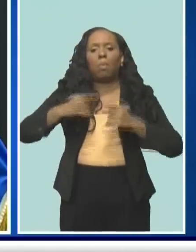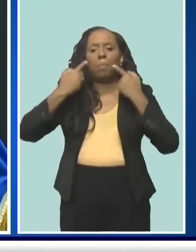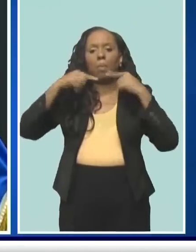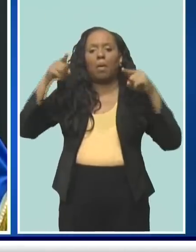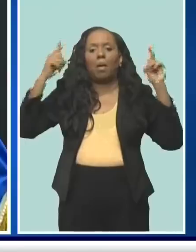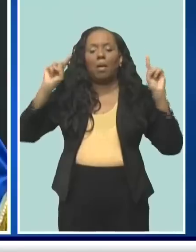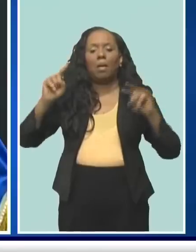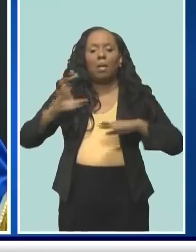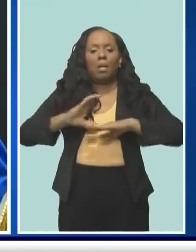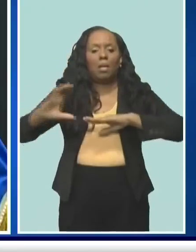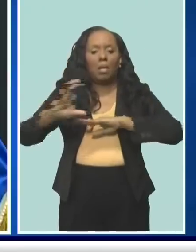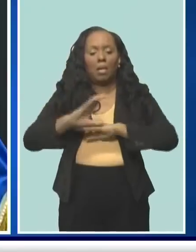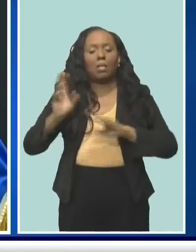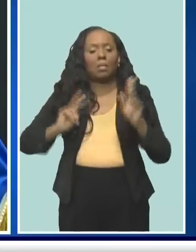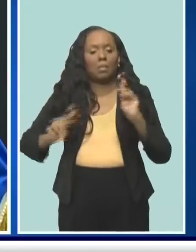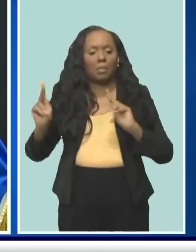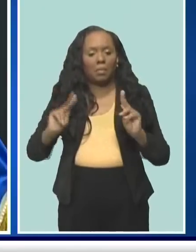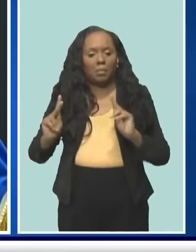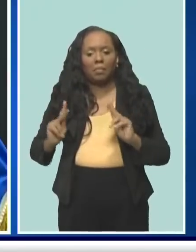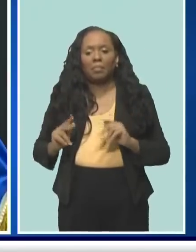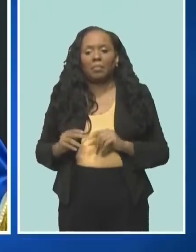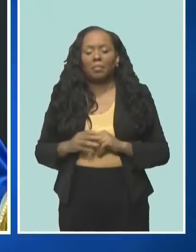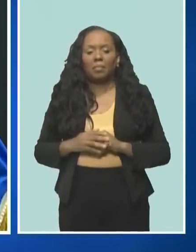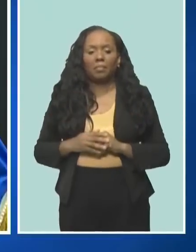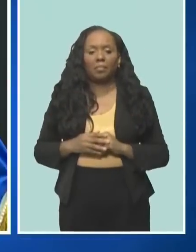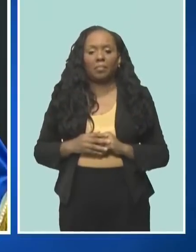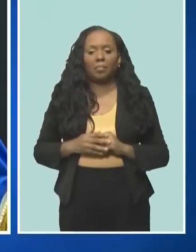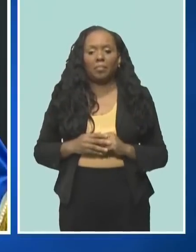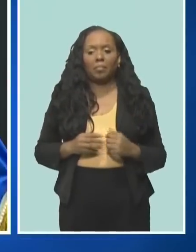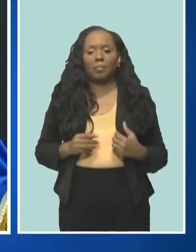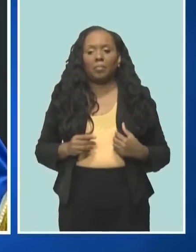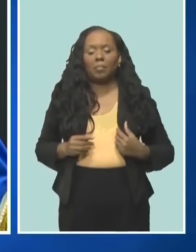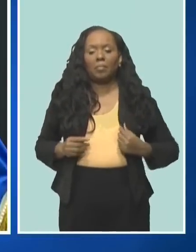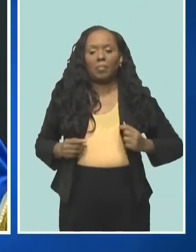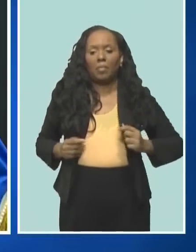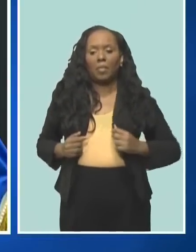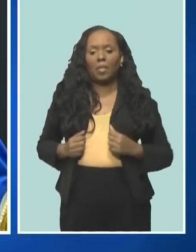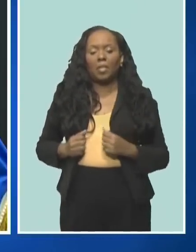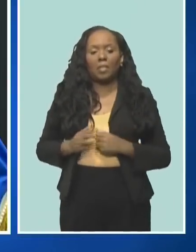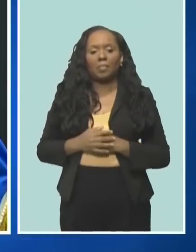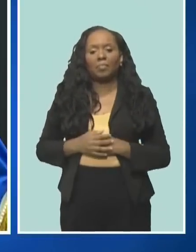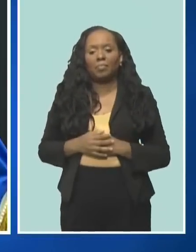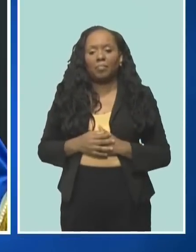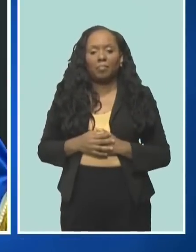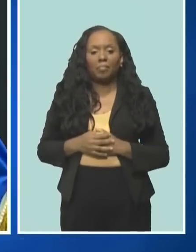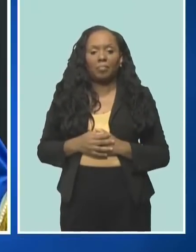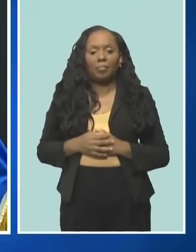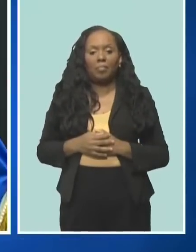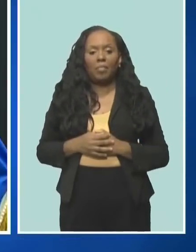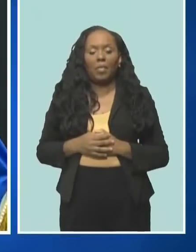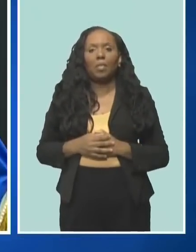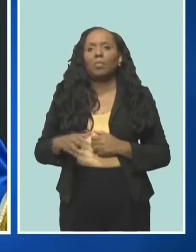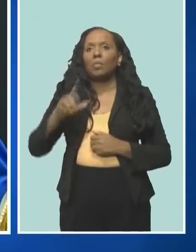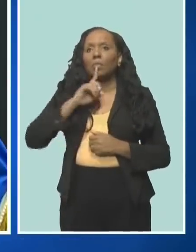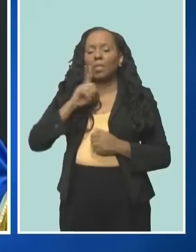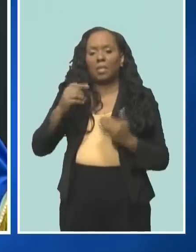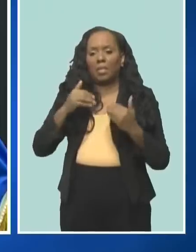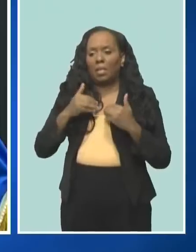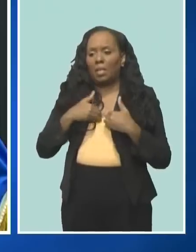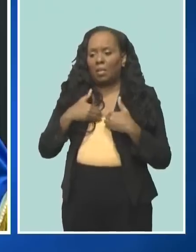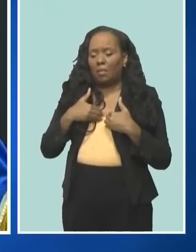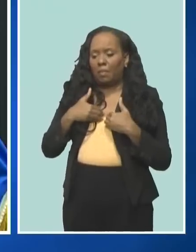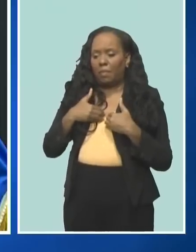of the Caribbean, to package that experience into academic curricula and